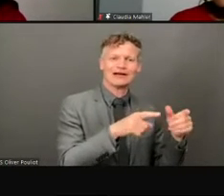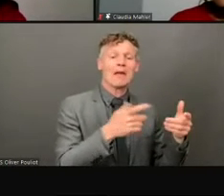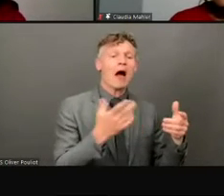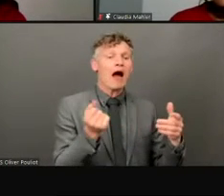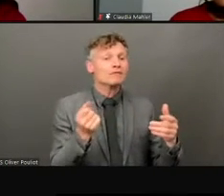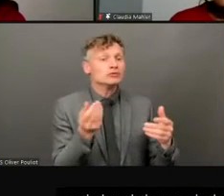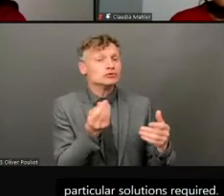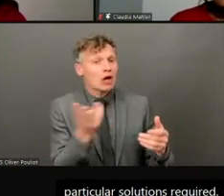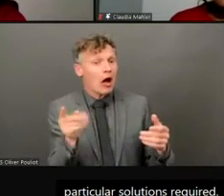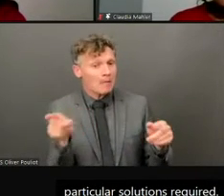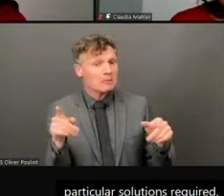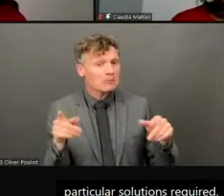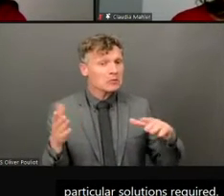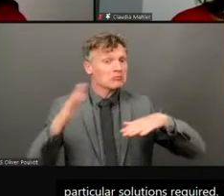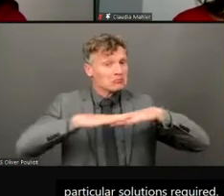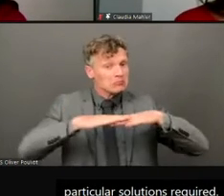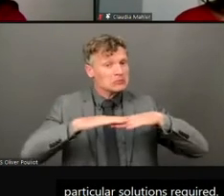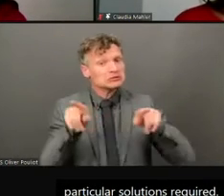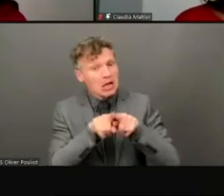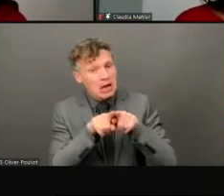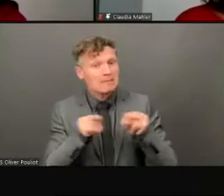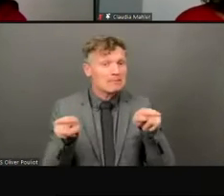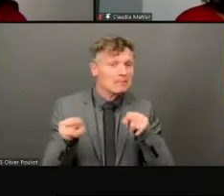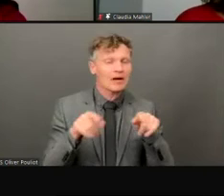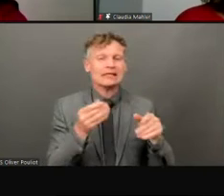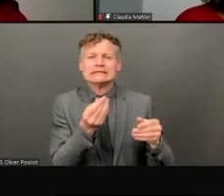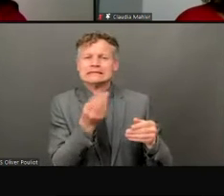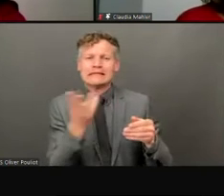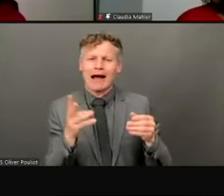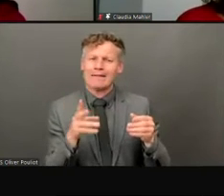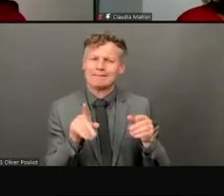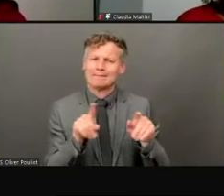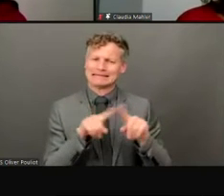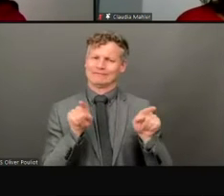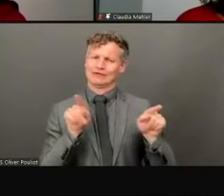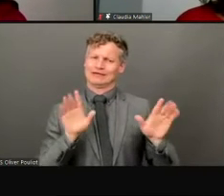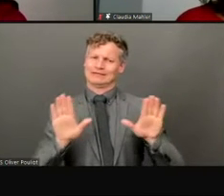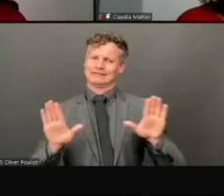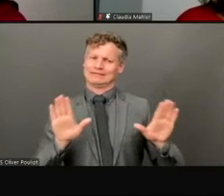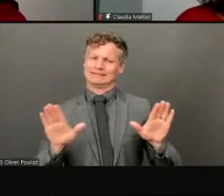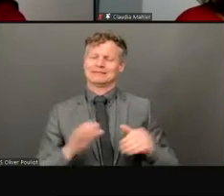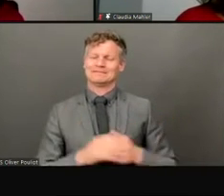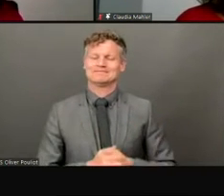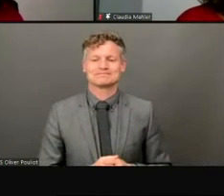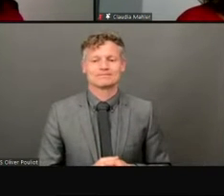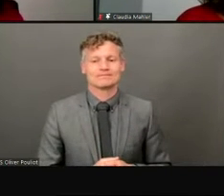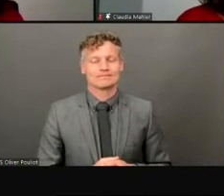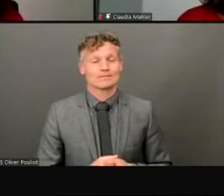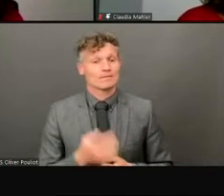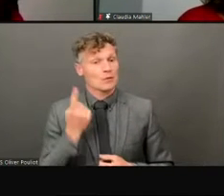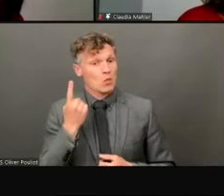well. And one of the hidden byproducts of